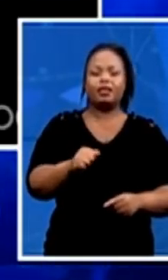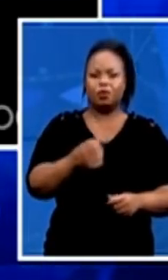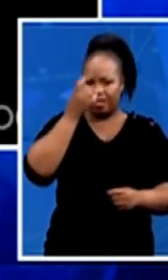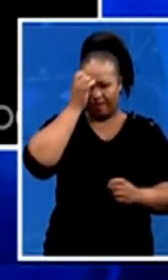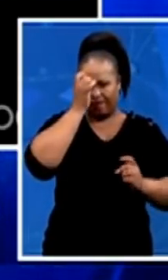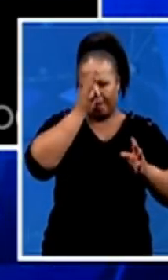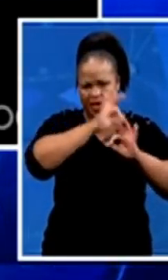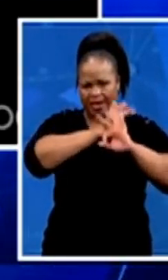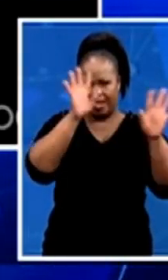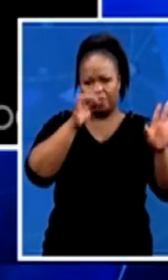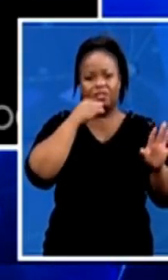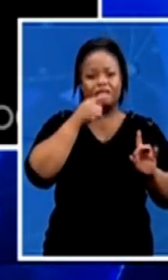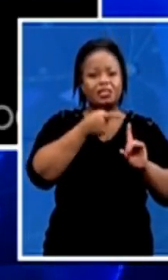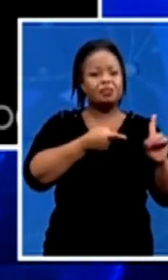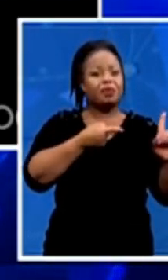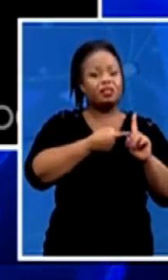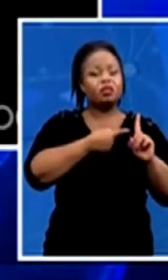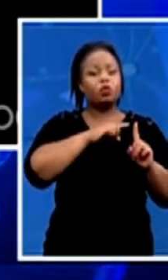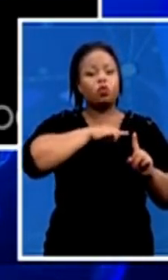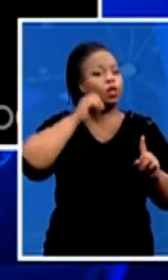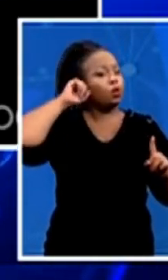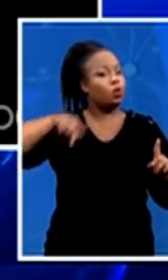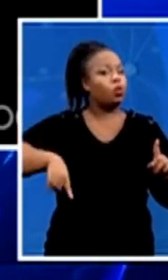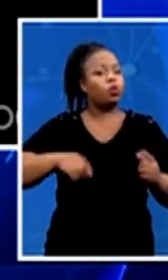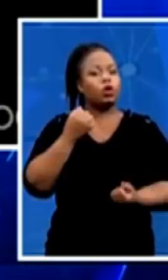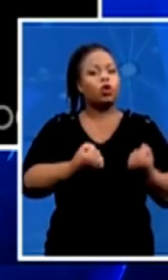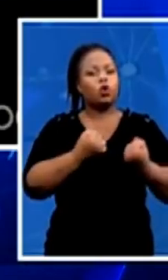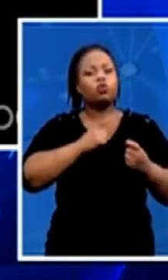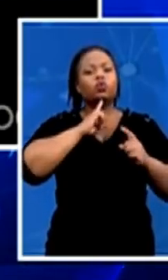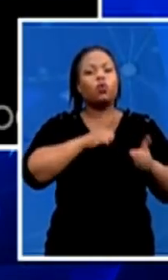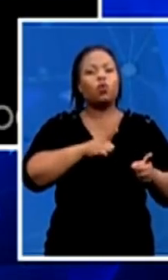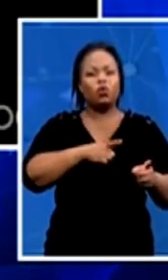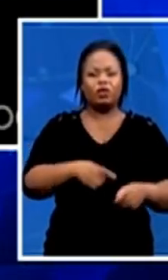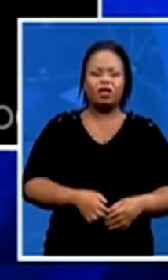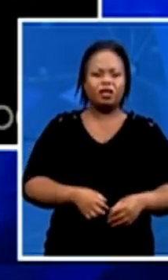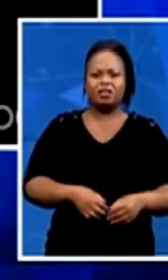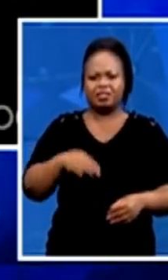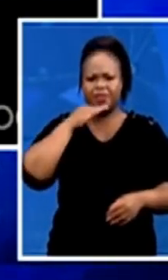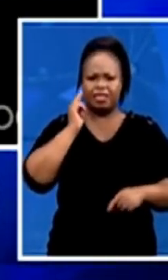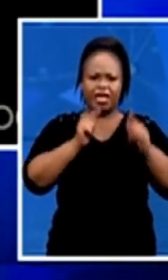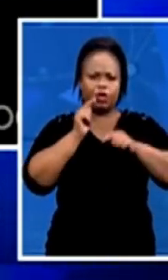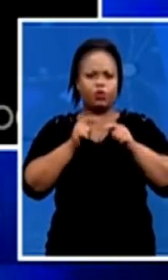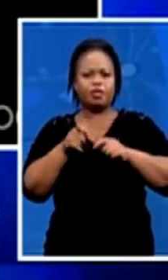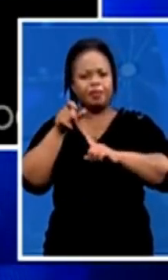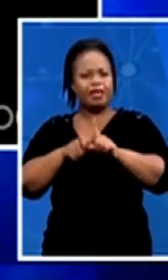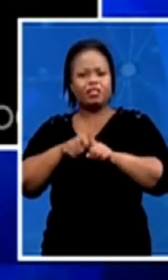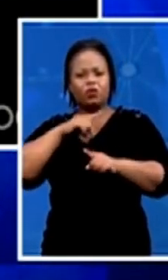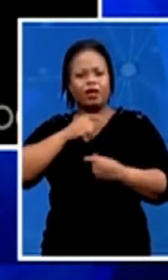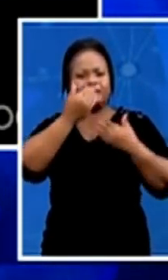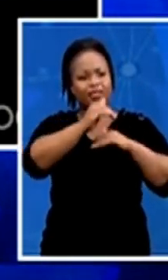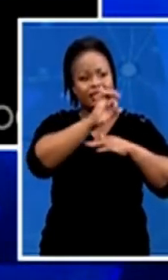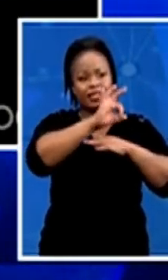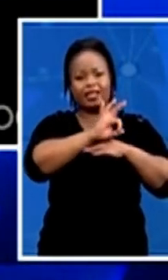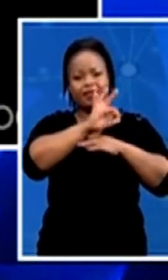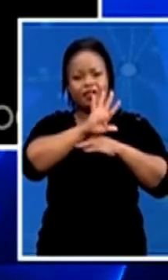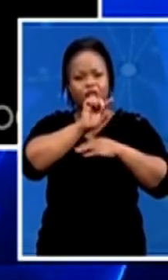court order in a civil contempt proceedings is not an accused person for purposes of Section 35(3), although some of those protections